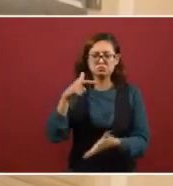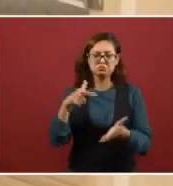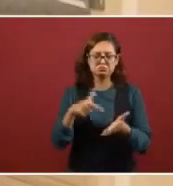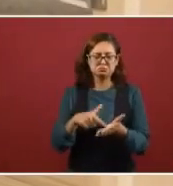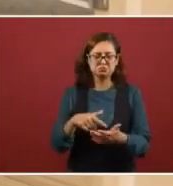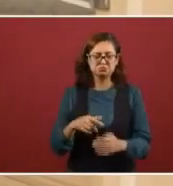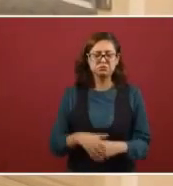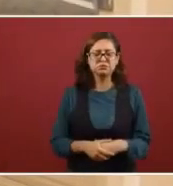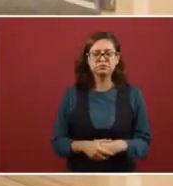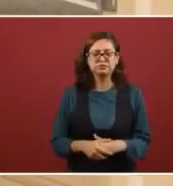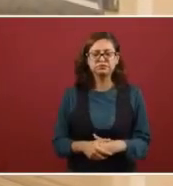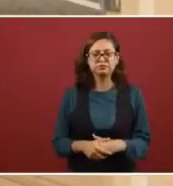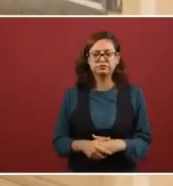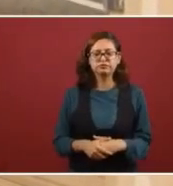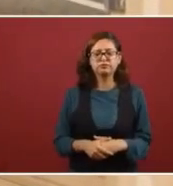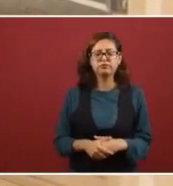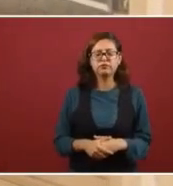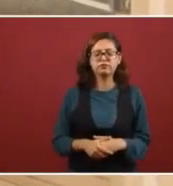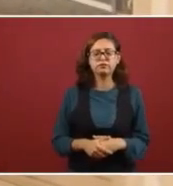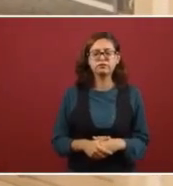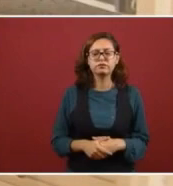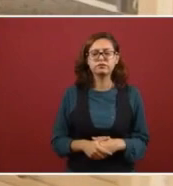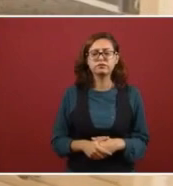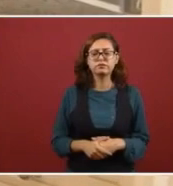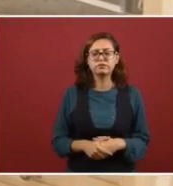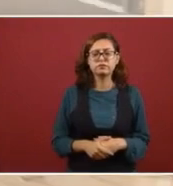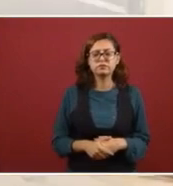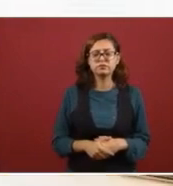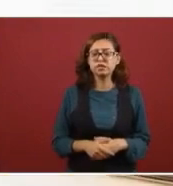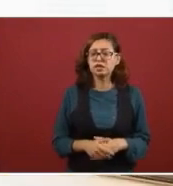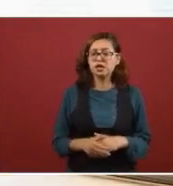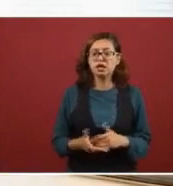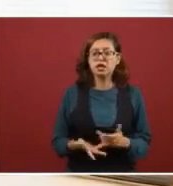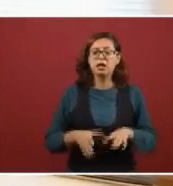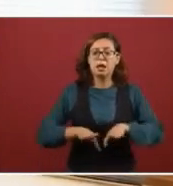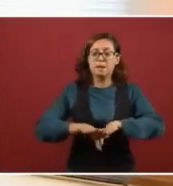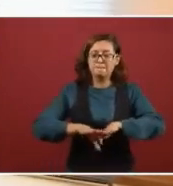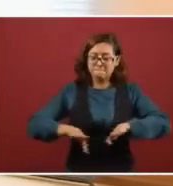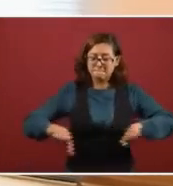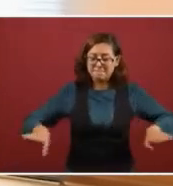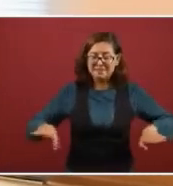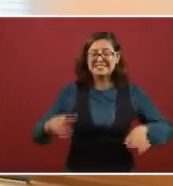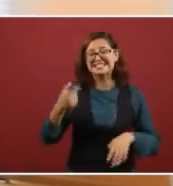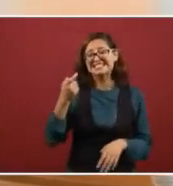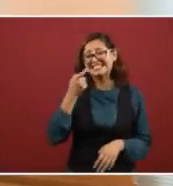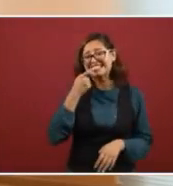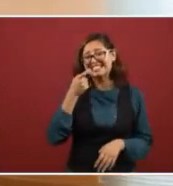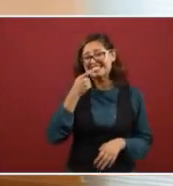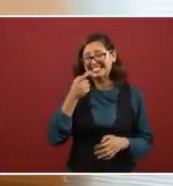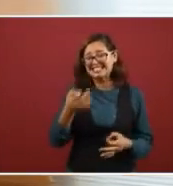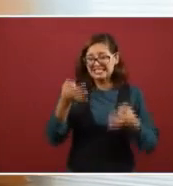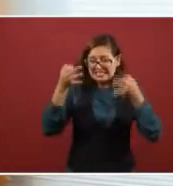open onto a balcony. And the floors are made